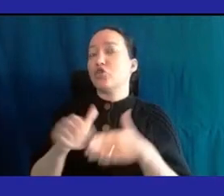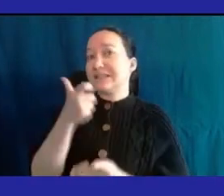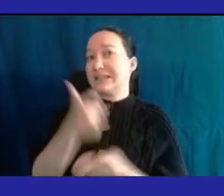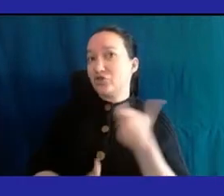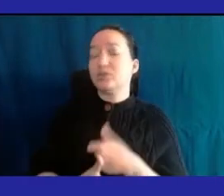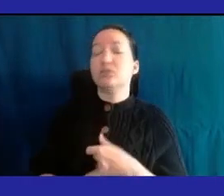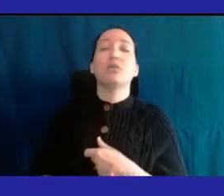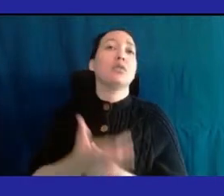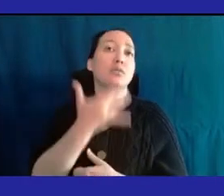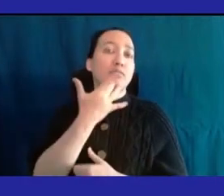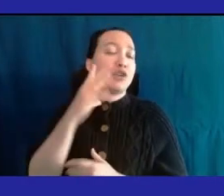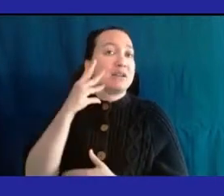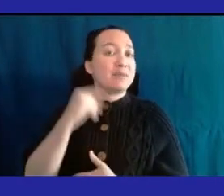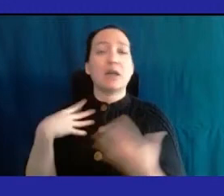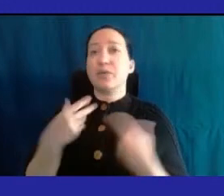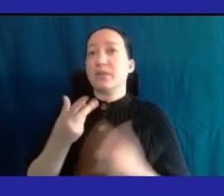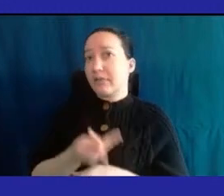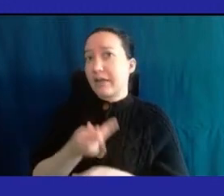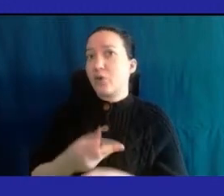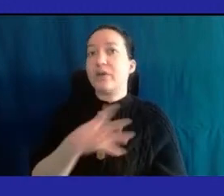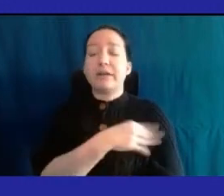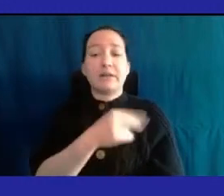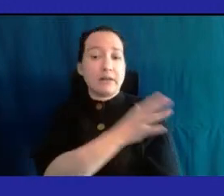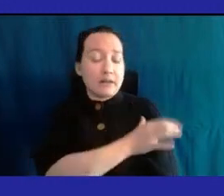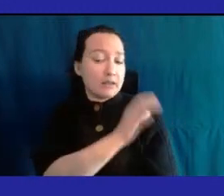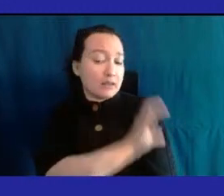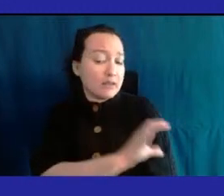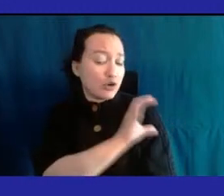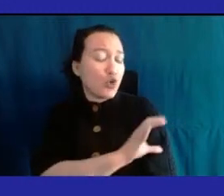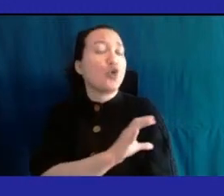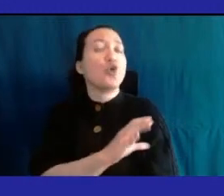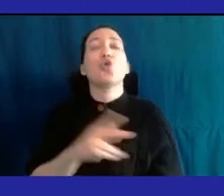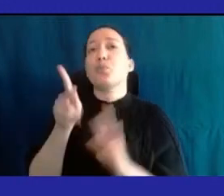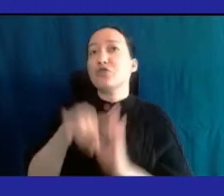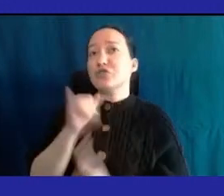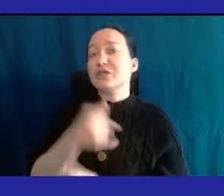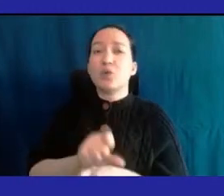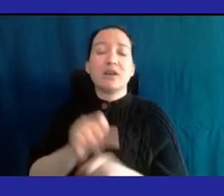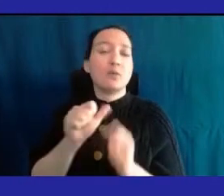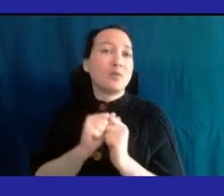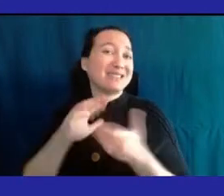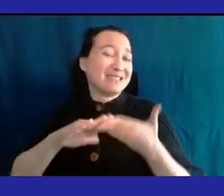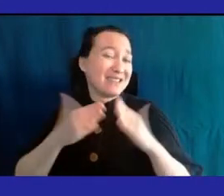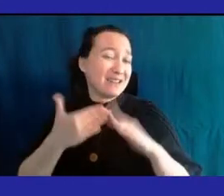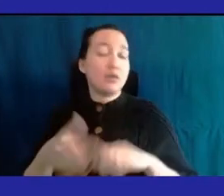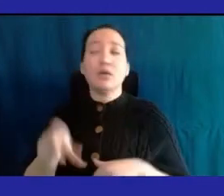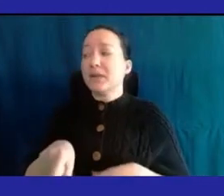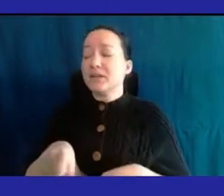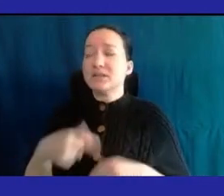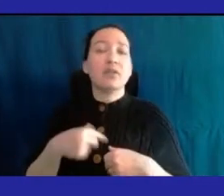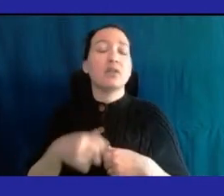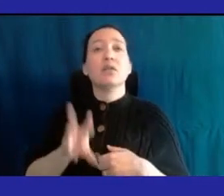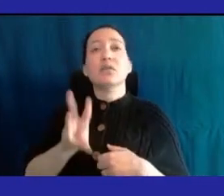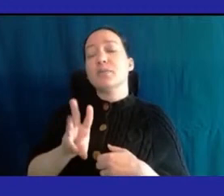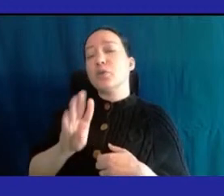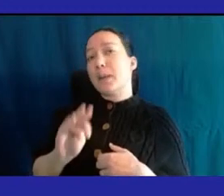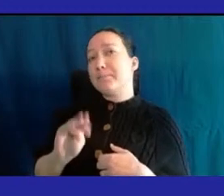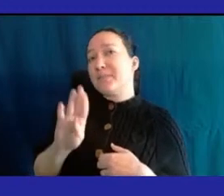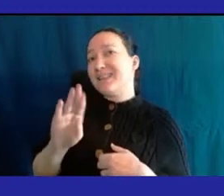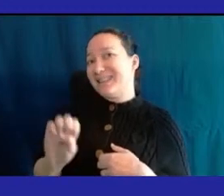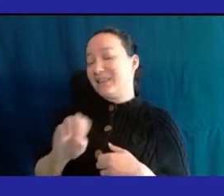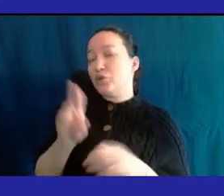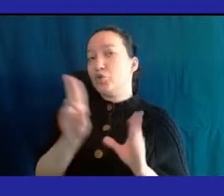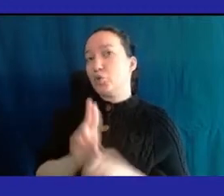preferred experience in healthcare and clinical projects. Have to have experience working with the city, have to have a WMBE utilization